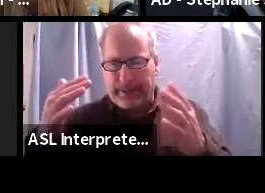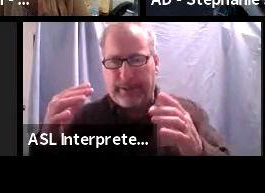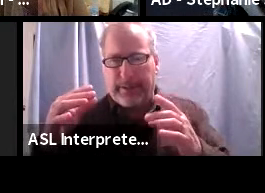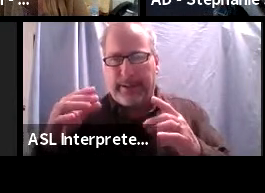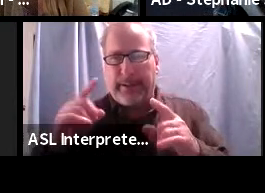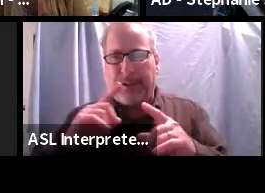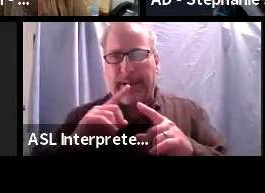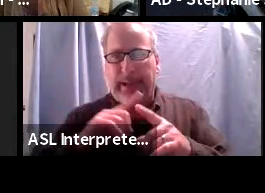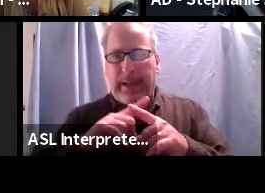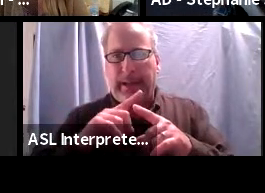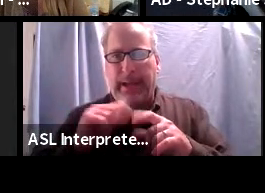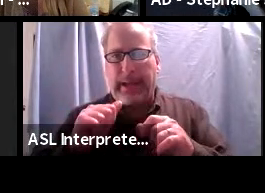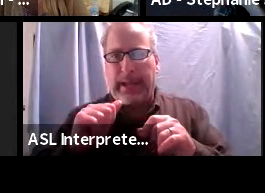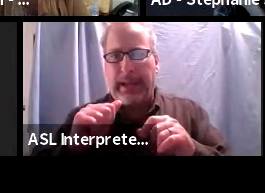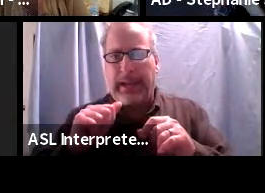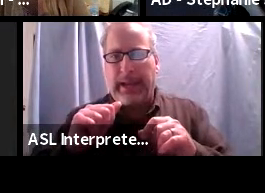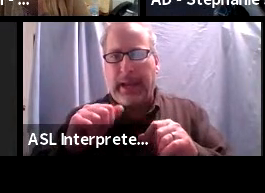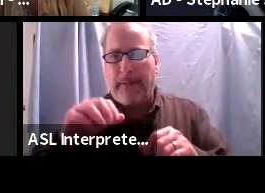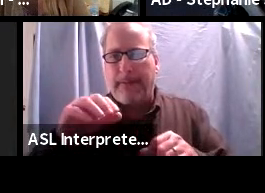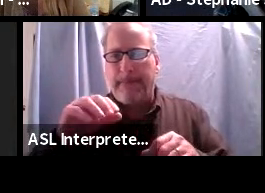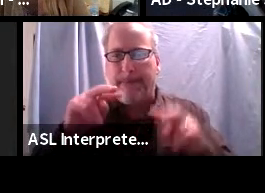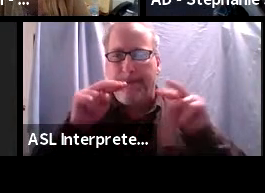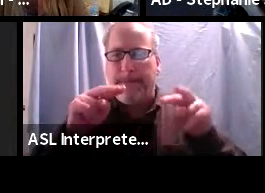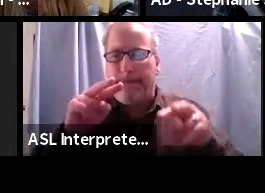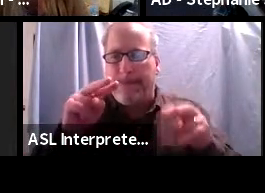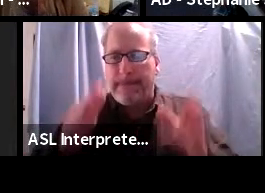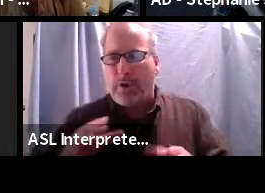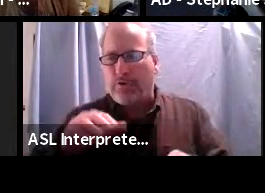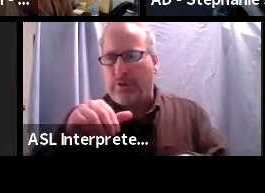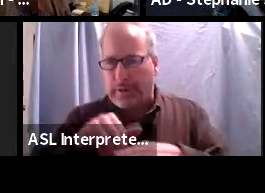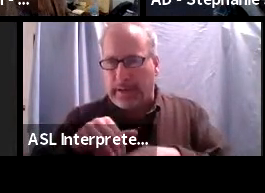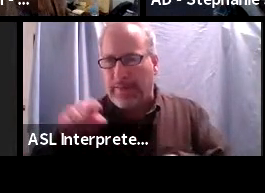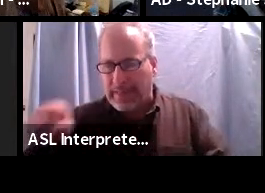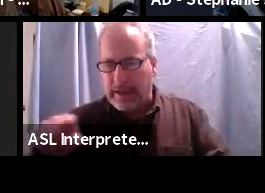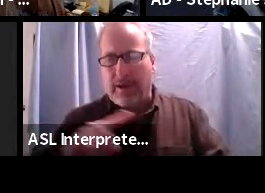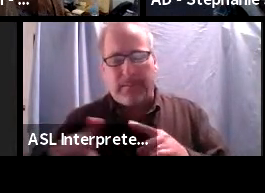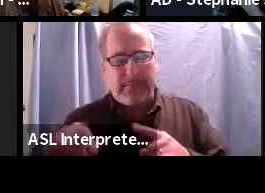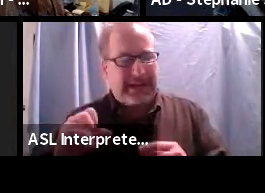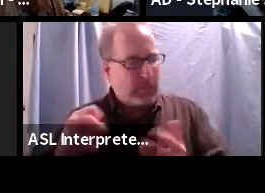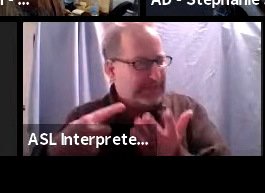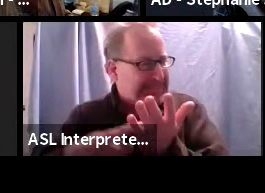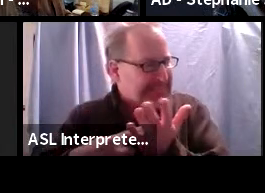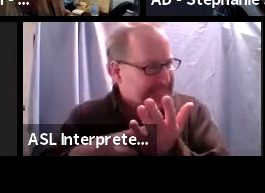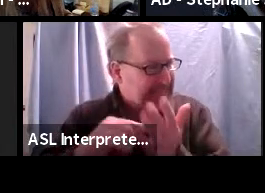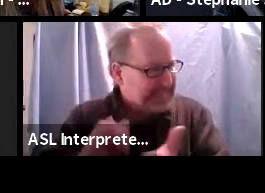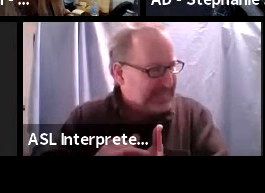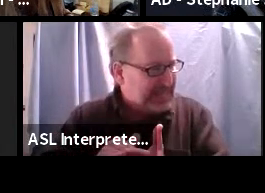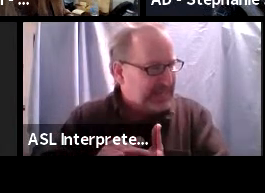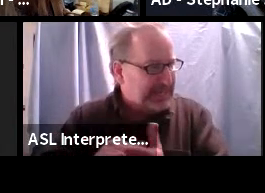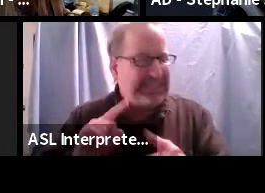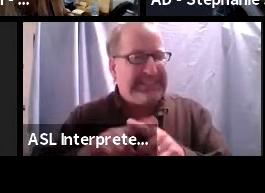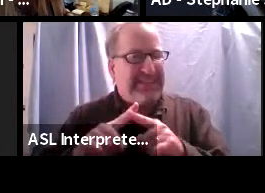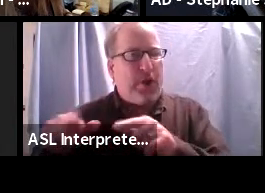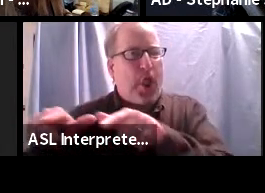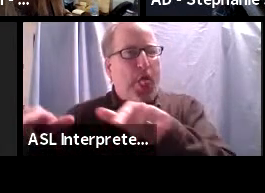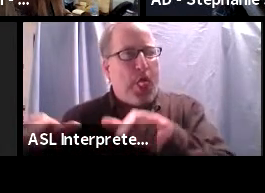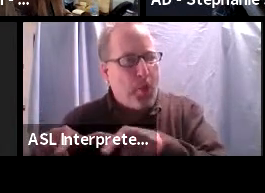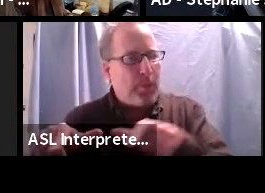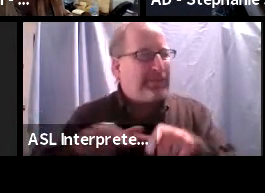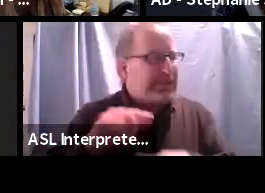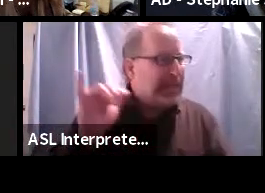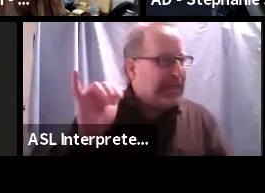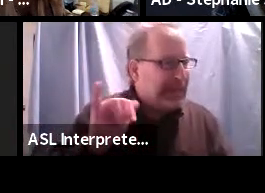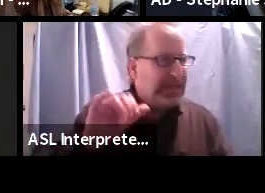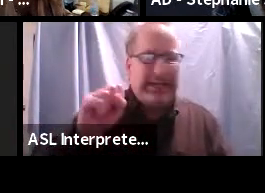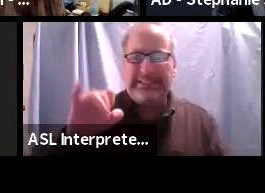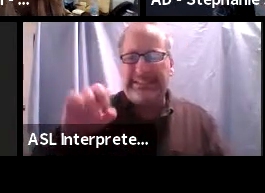multi-pollutant monitor at Merlot. It was discussed that different locations such as the